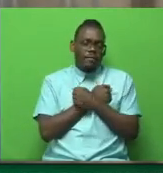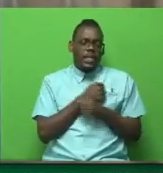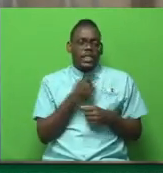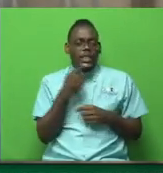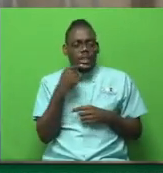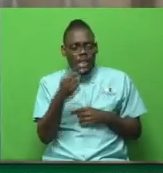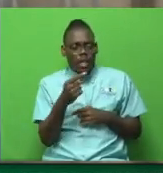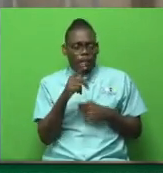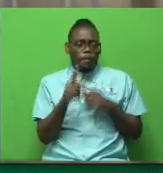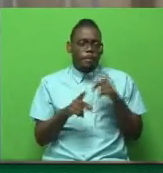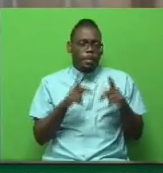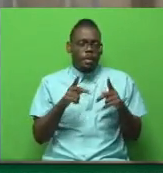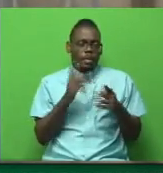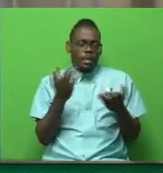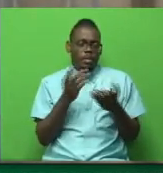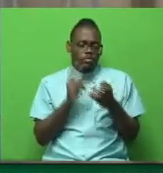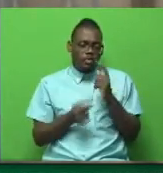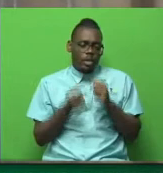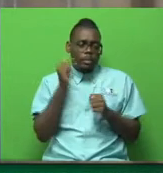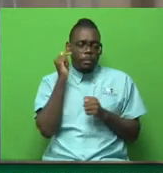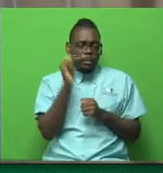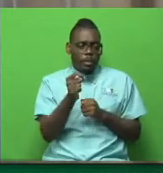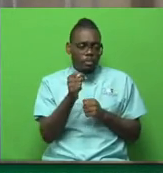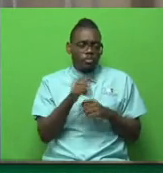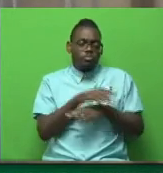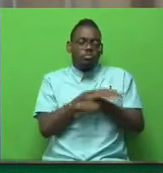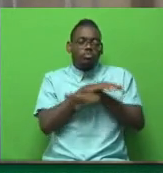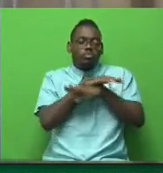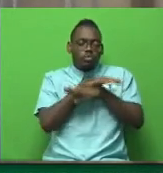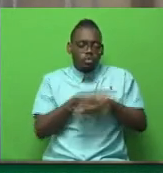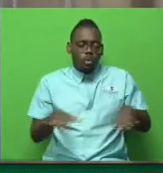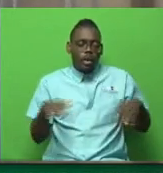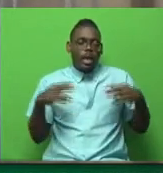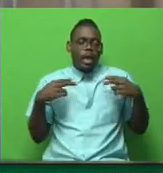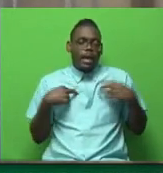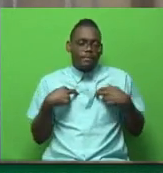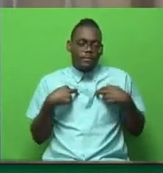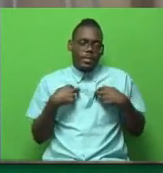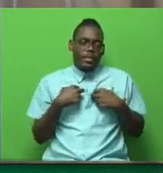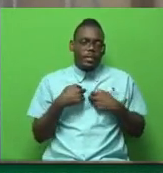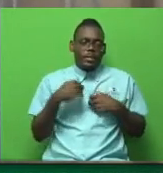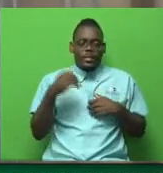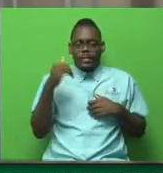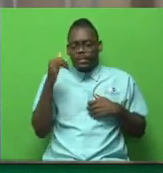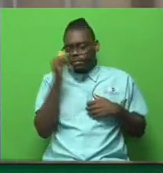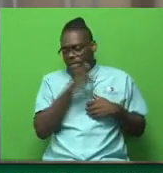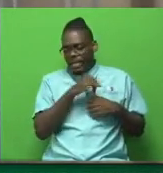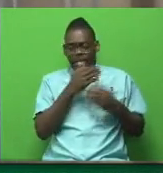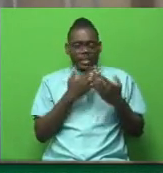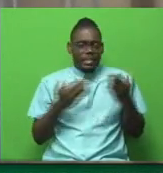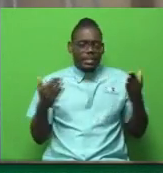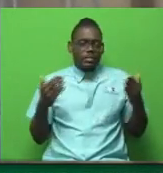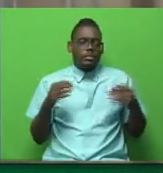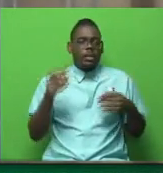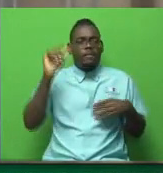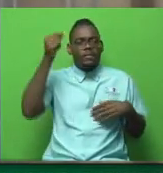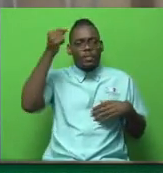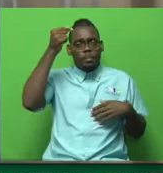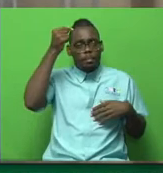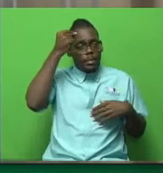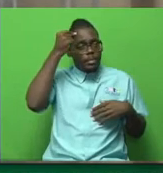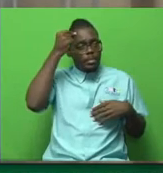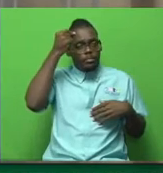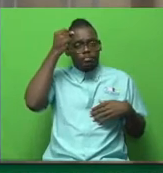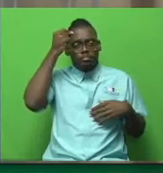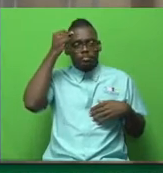clear Madam speaker that there's no such thing as government revenue separate and aside from taxpayers